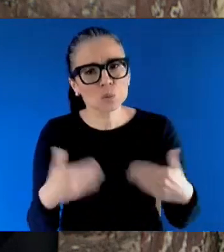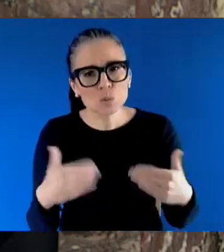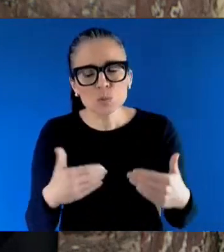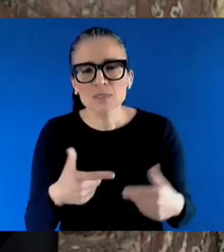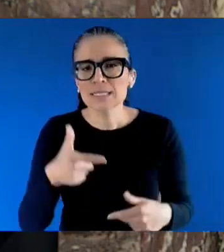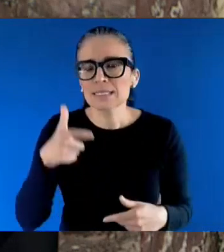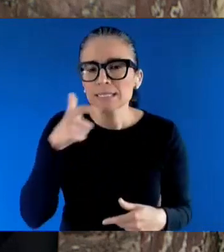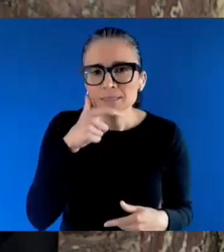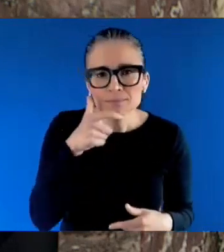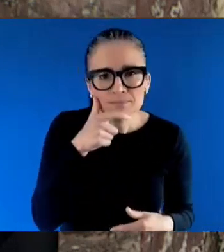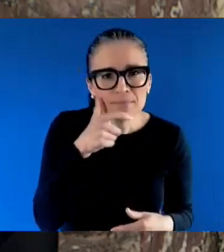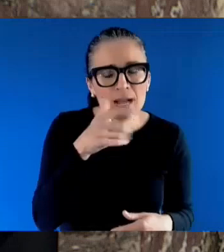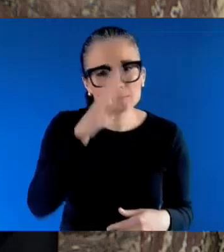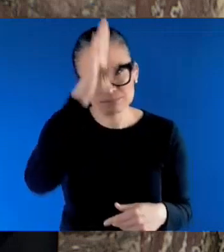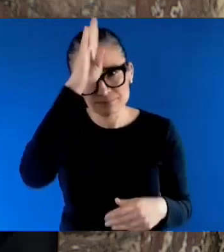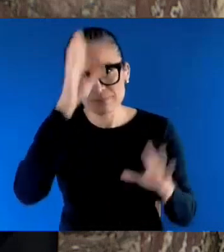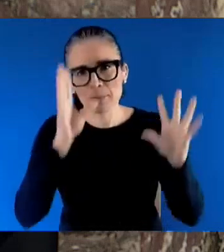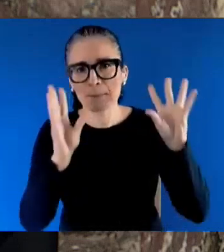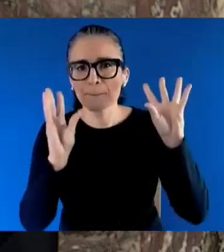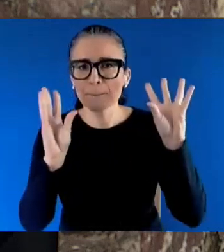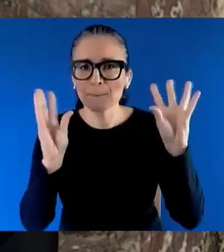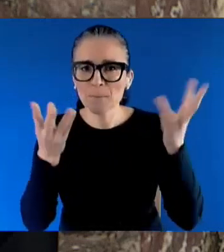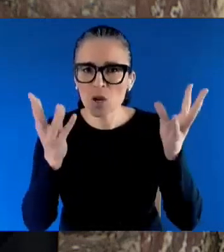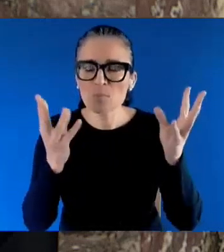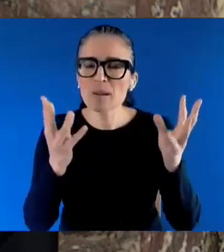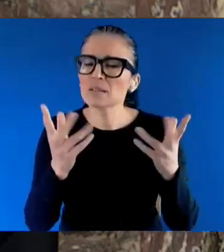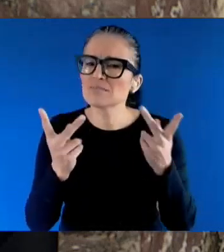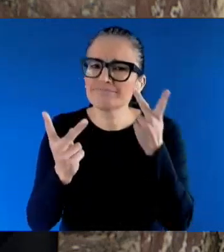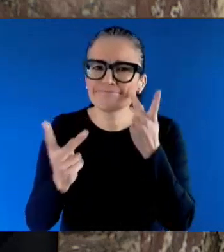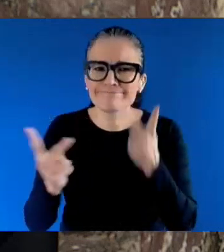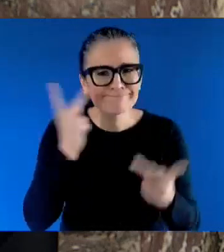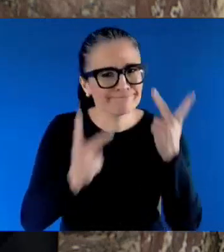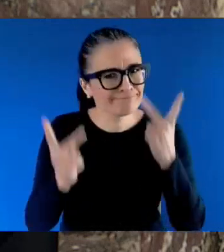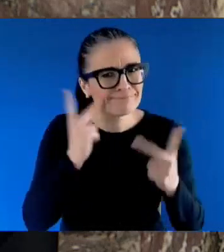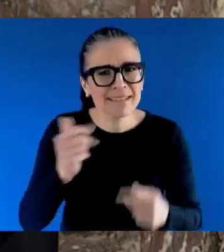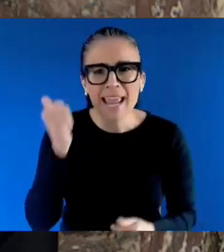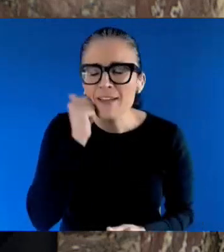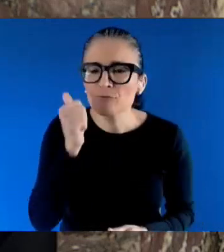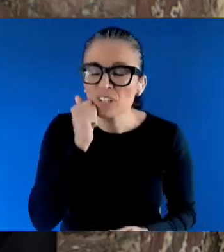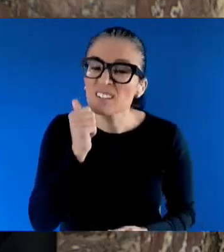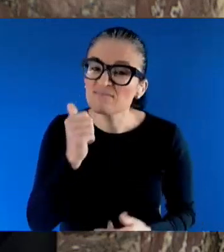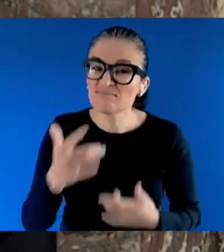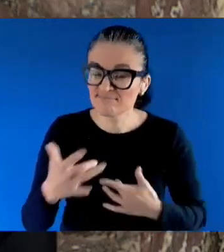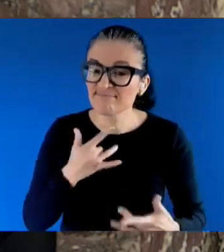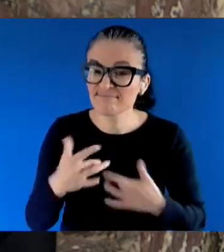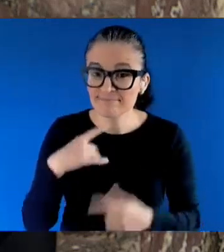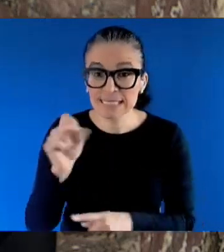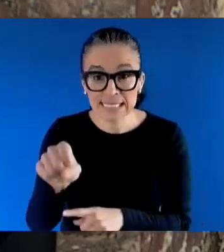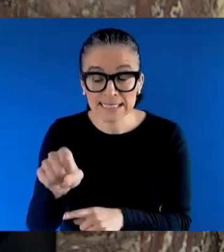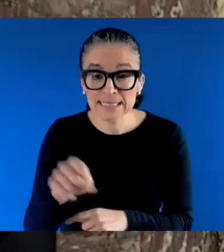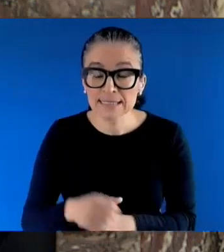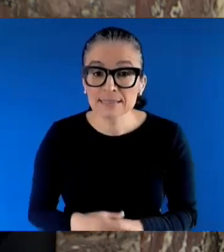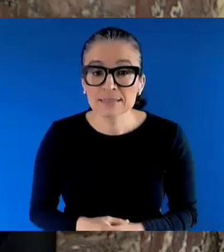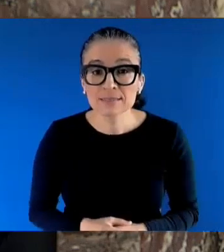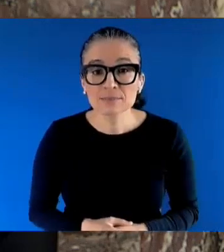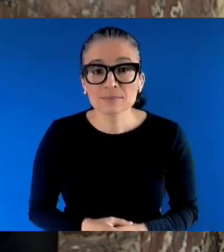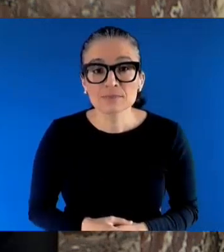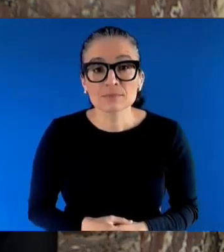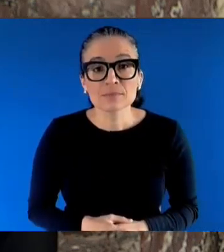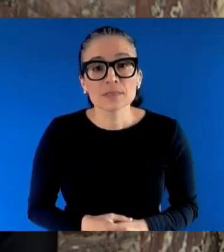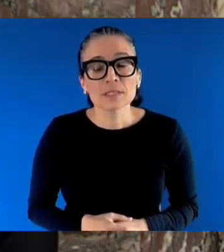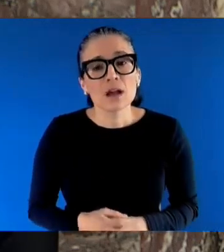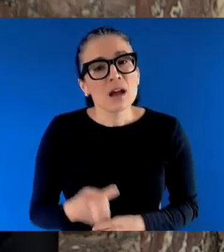issues every day, are so concerned. And that's why, Honourable Speaker, when I became Minister of Health, after 16 years of Liberal